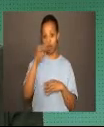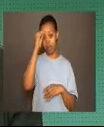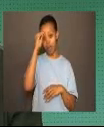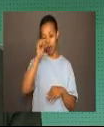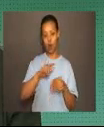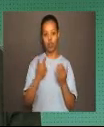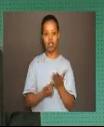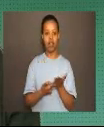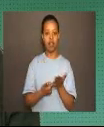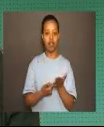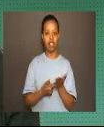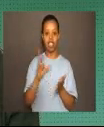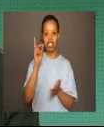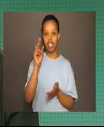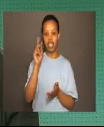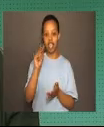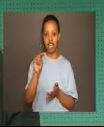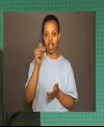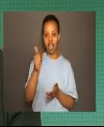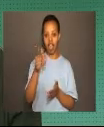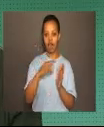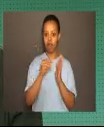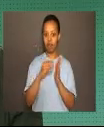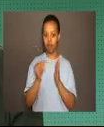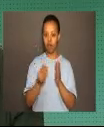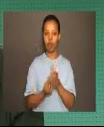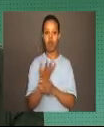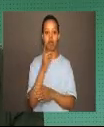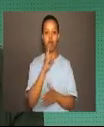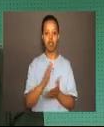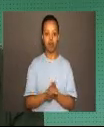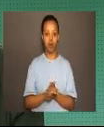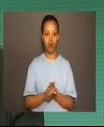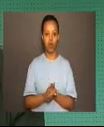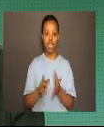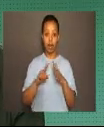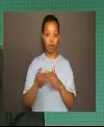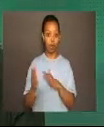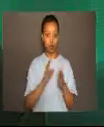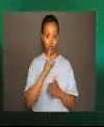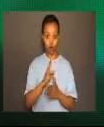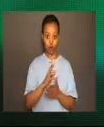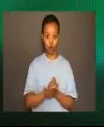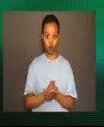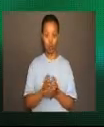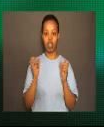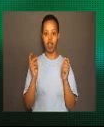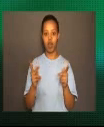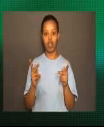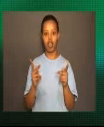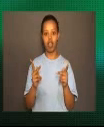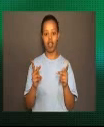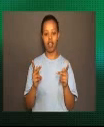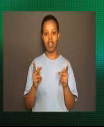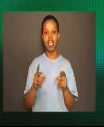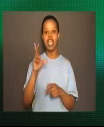to discuss DNA replication. Ready to get started? The